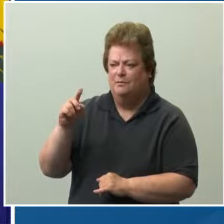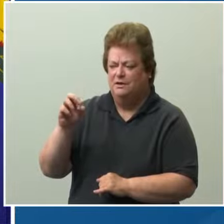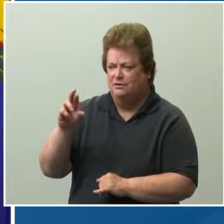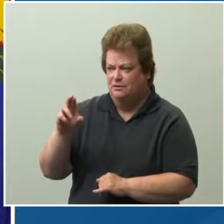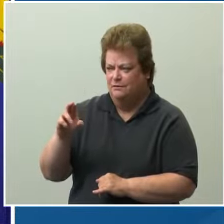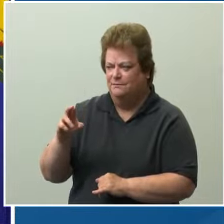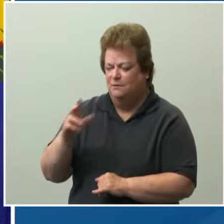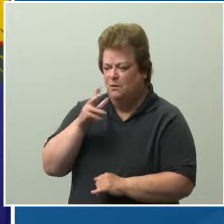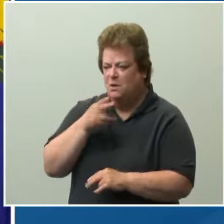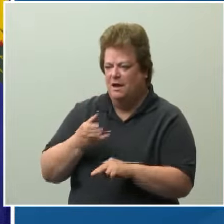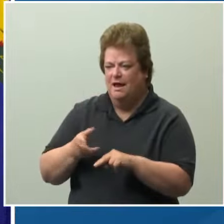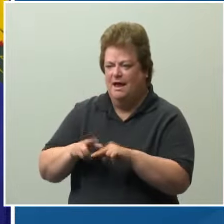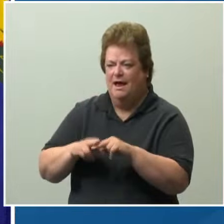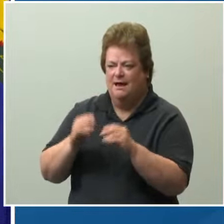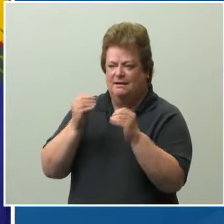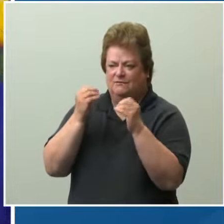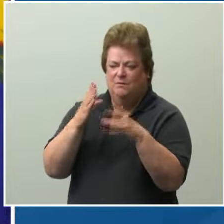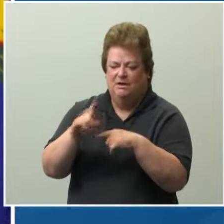that.